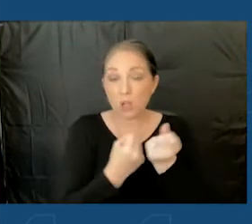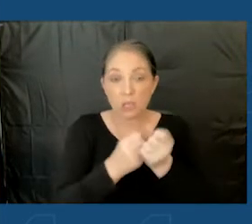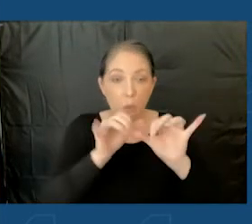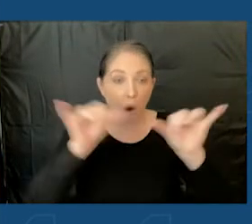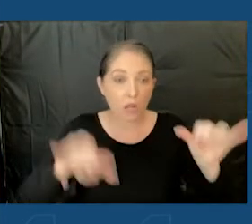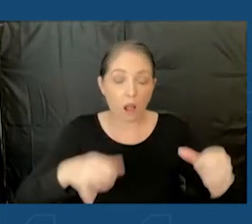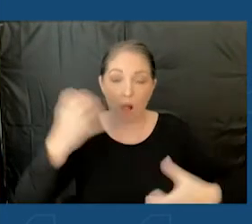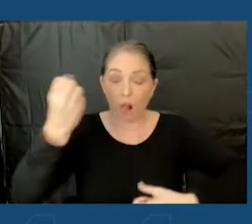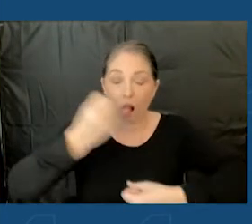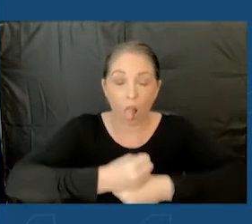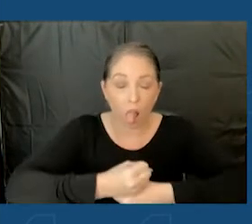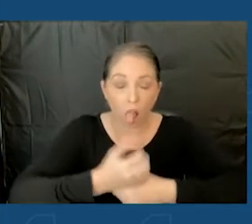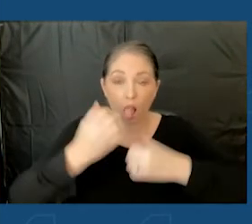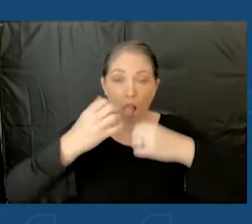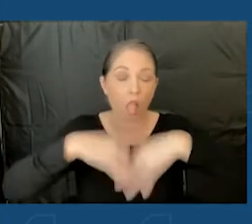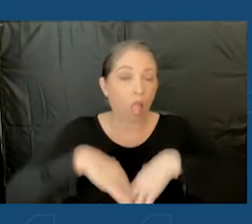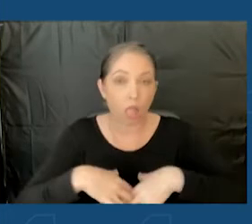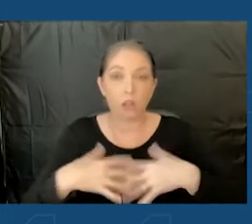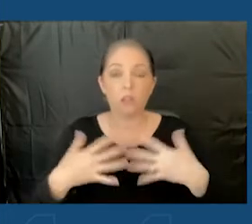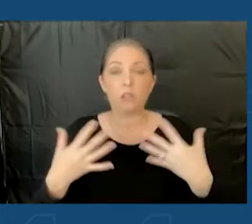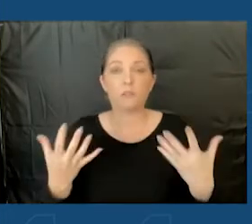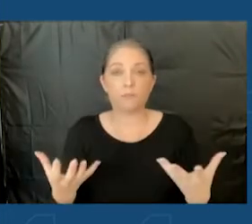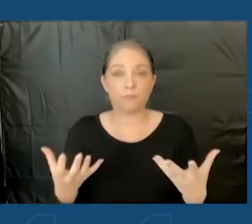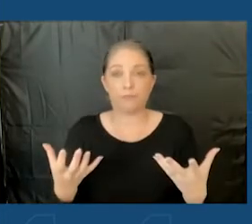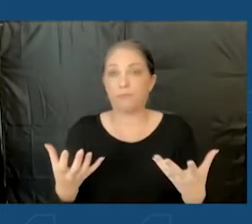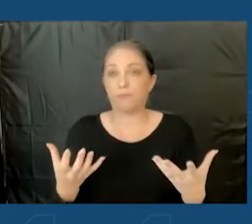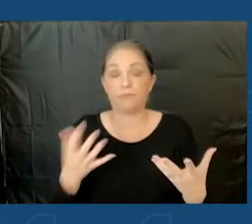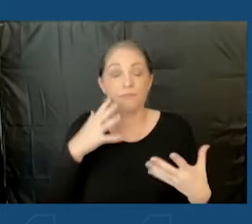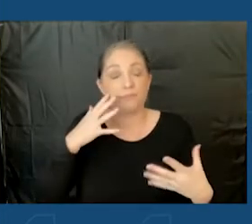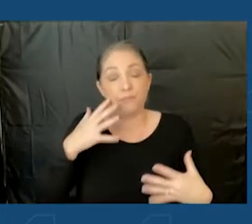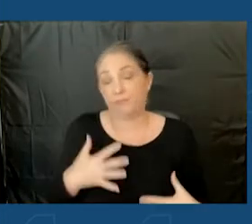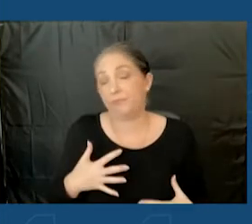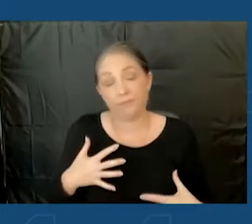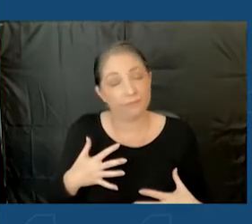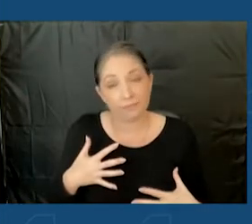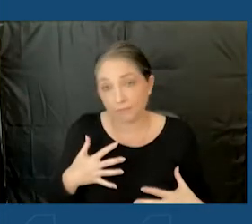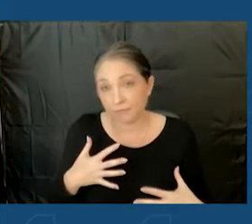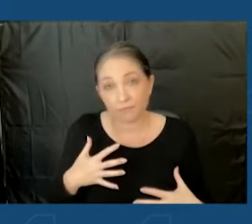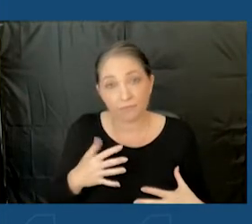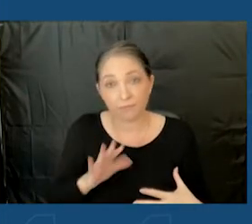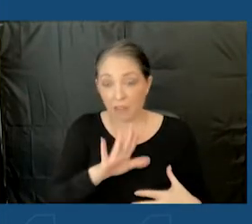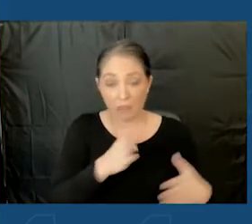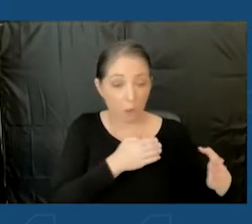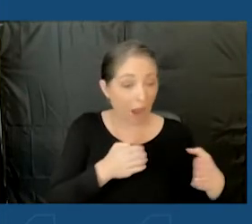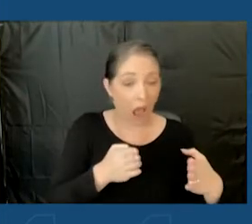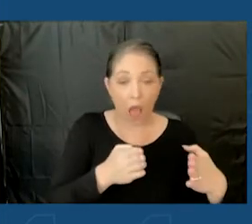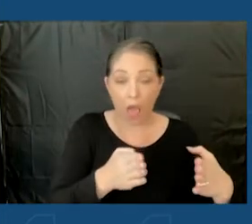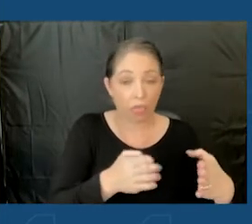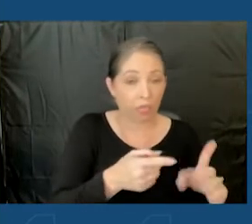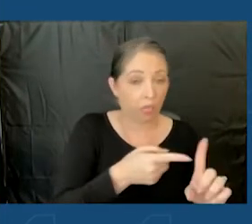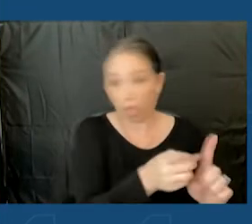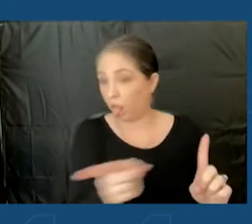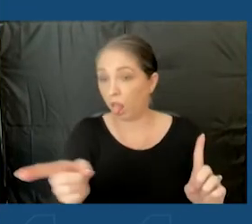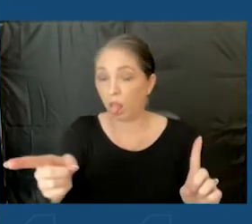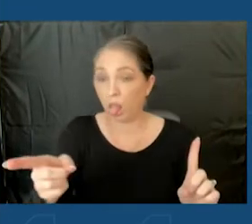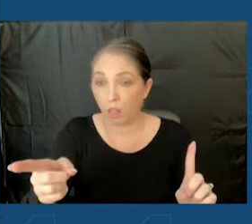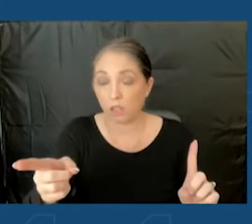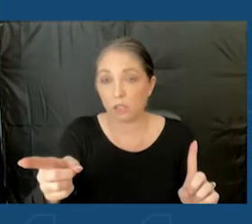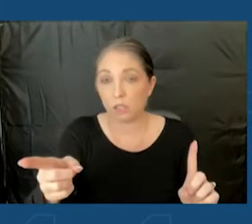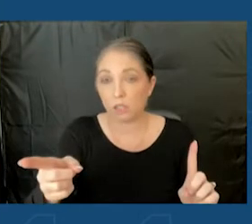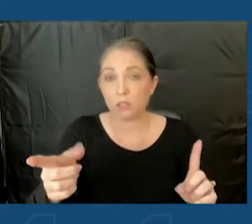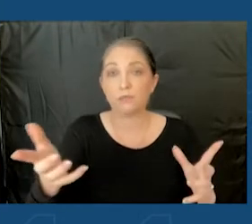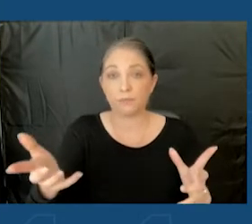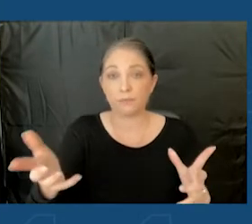shut down. So it's devastating. It took people off the track they're on and eliminated